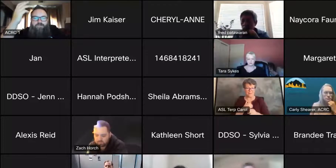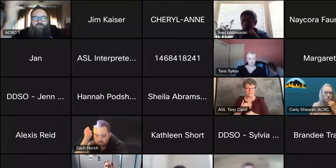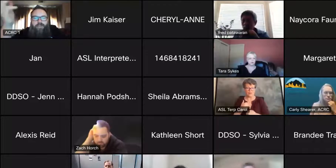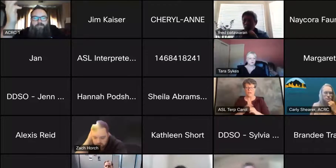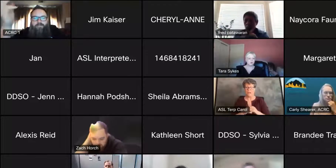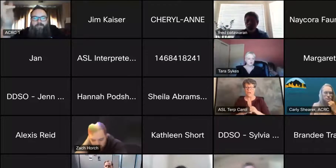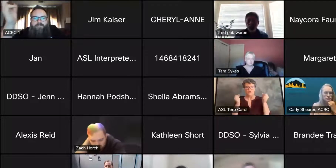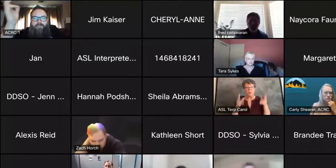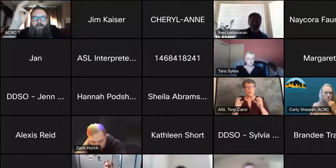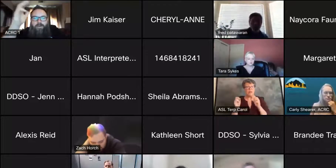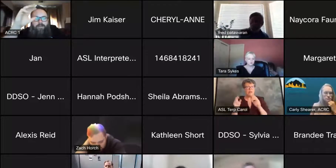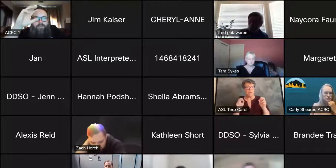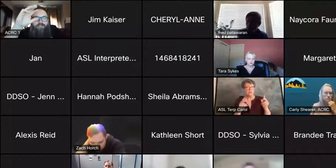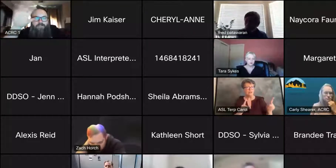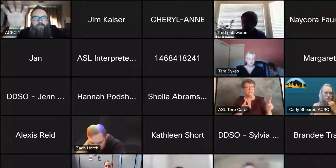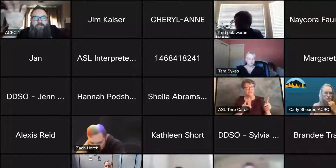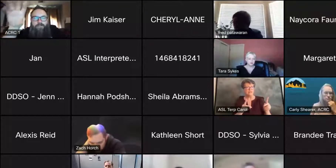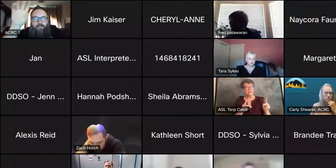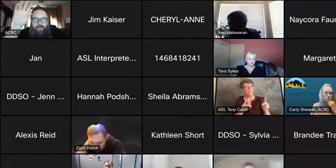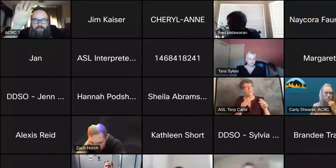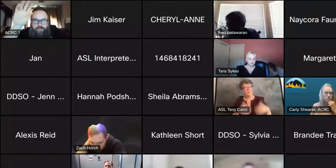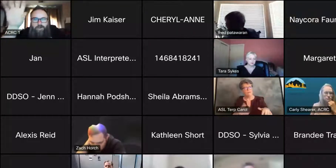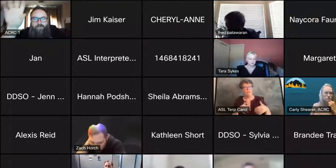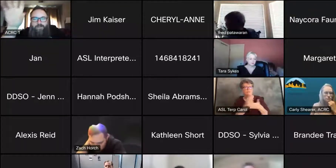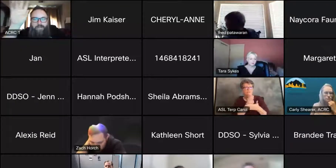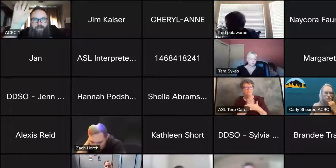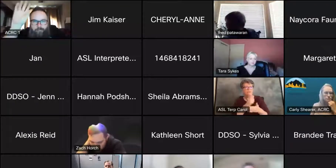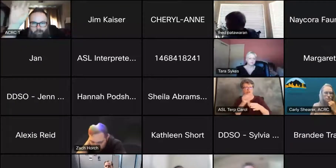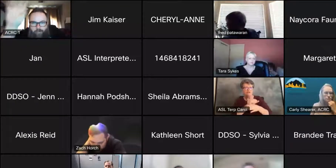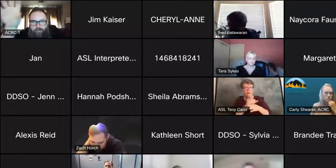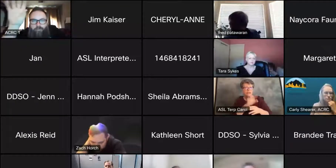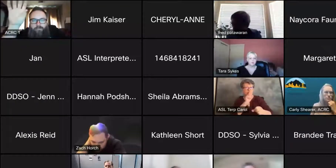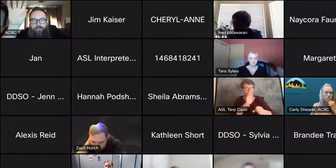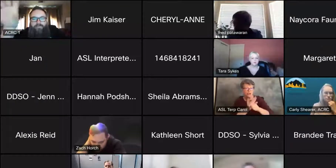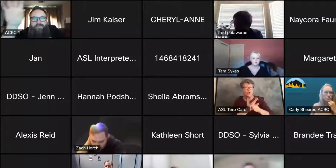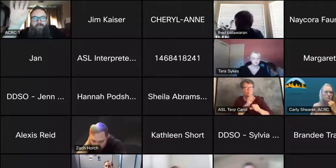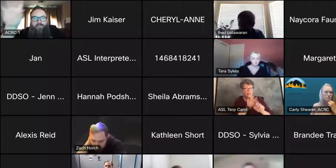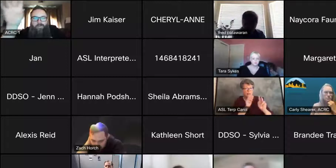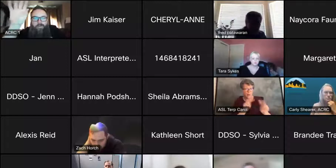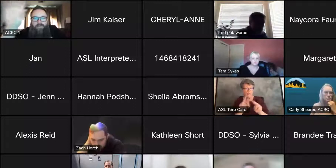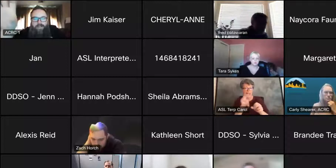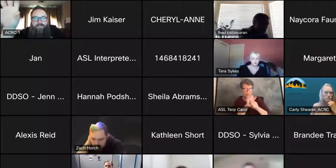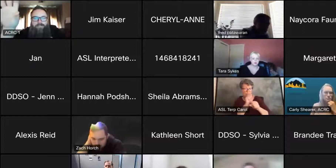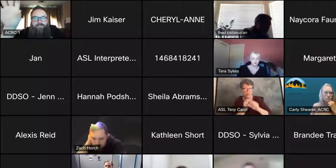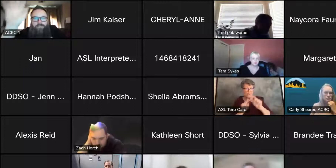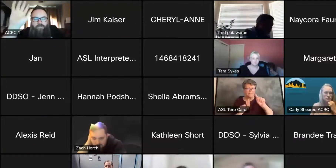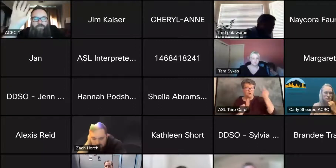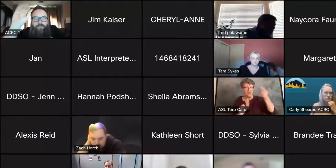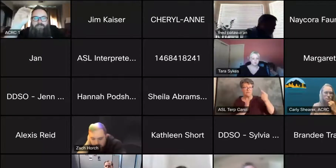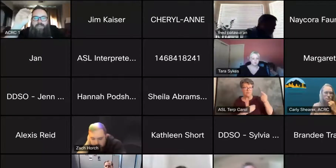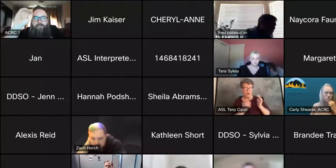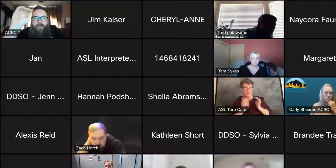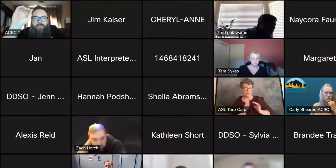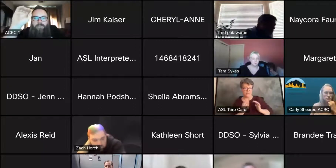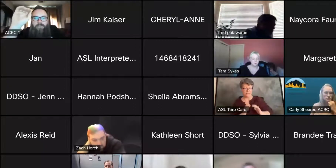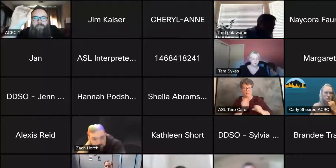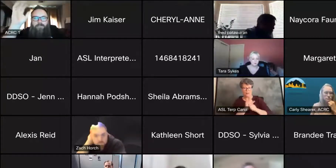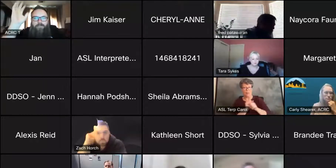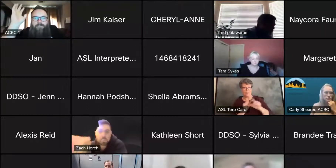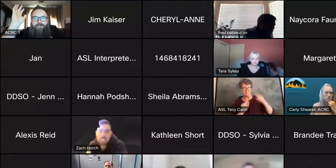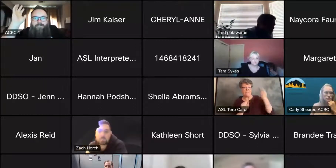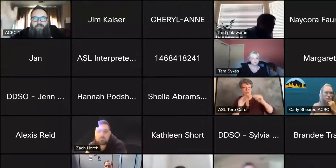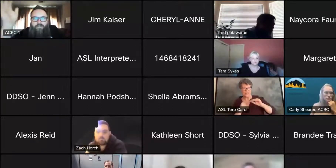and the changes that we are going through. I think we learned at our all staff meeting a couple of days ago that we've hired 180 new staff